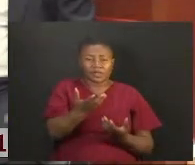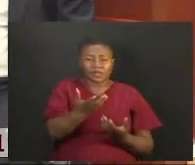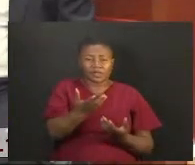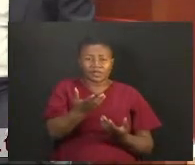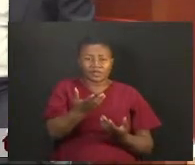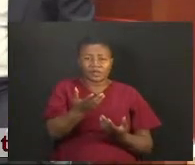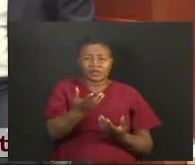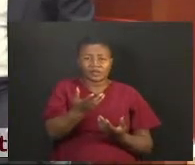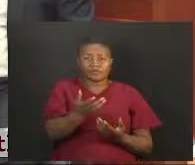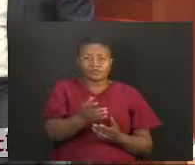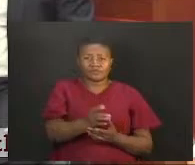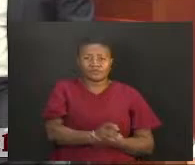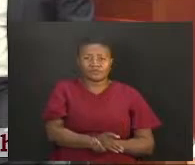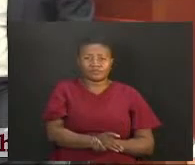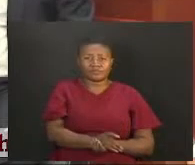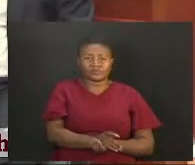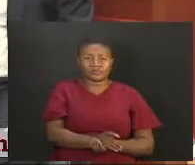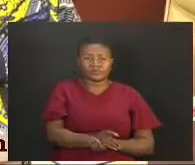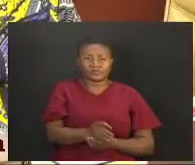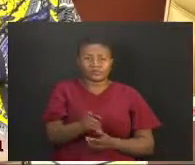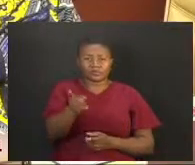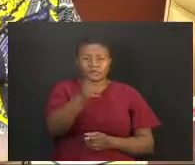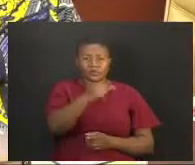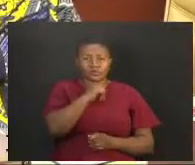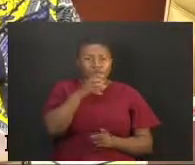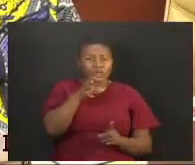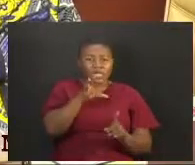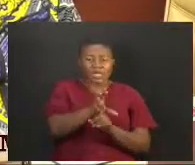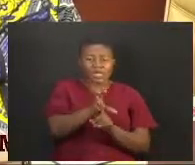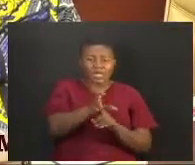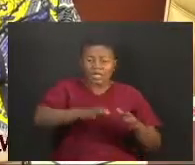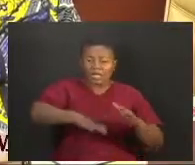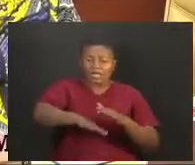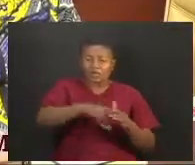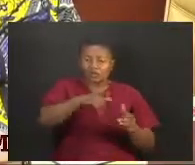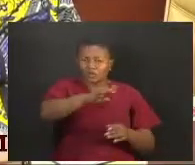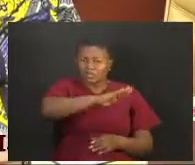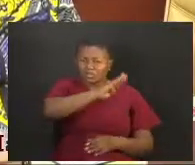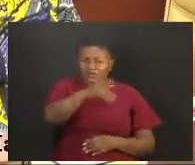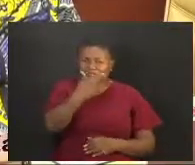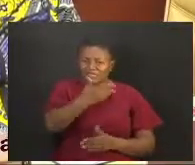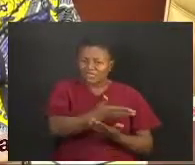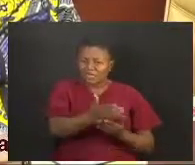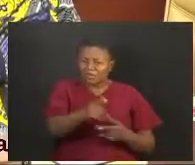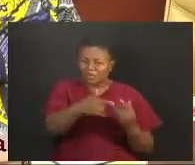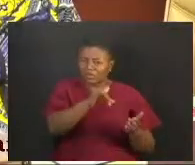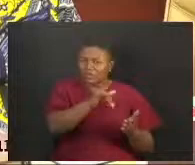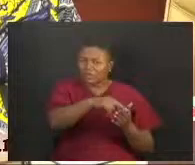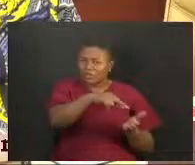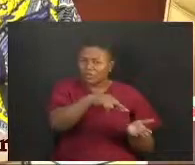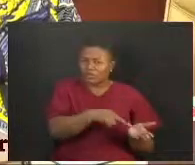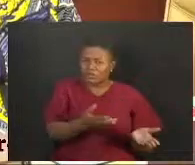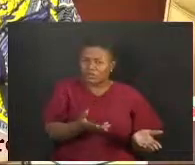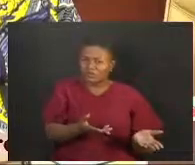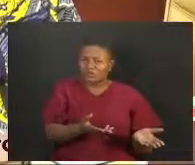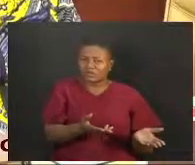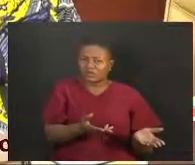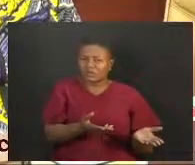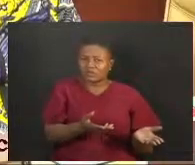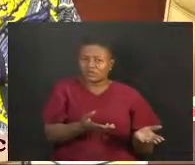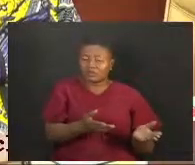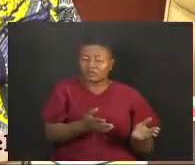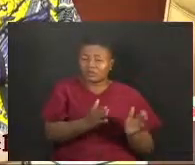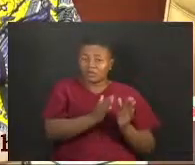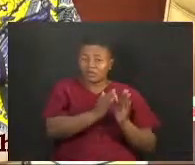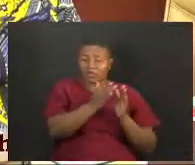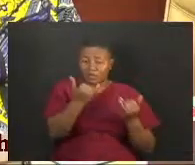rules. You didn't know. You didn't say anything against his application on the rules. Mr. Speaker, as the